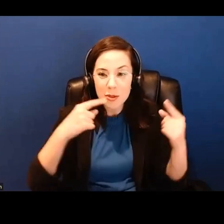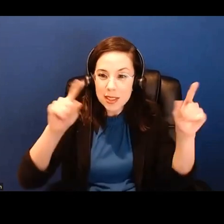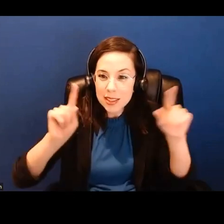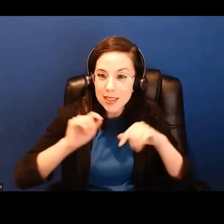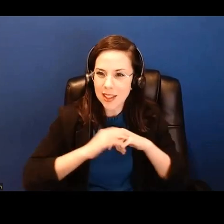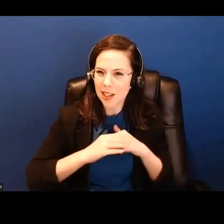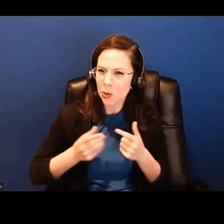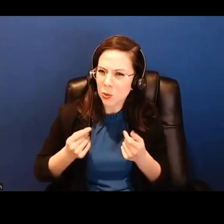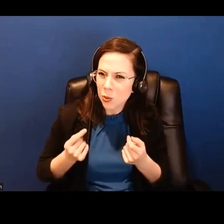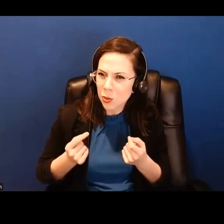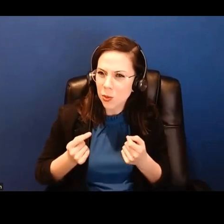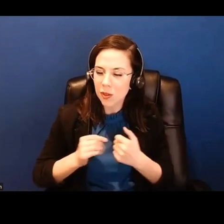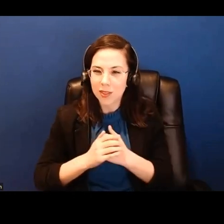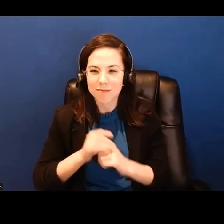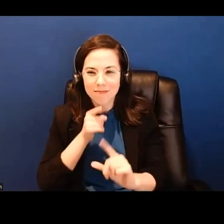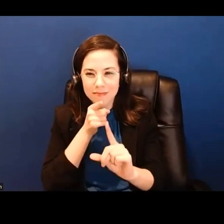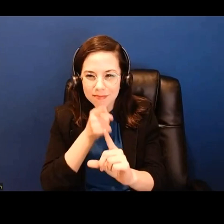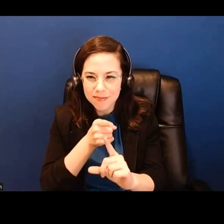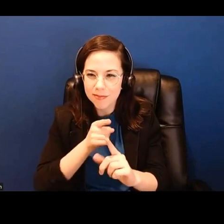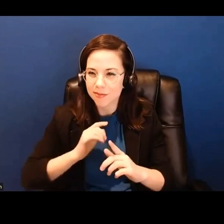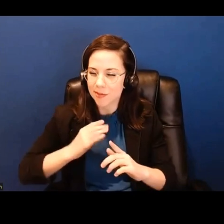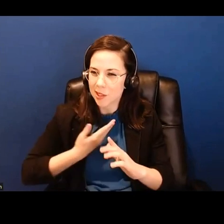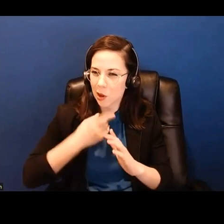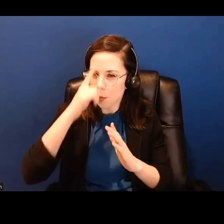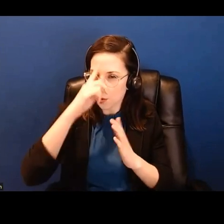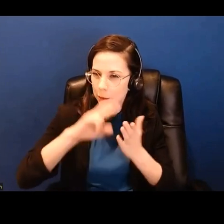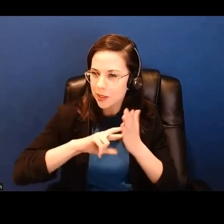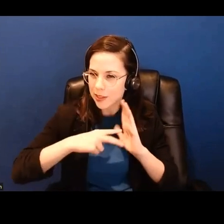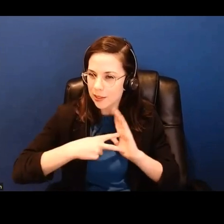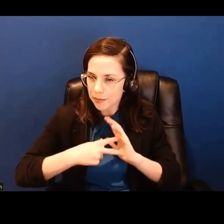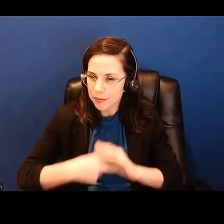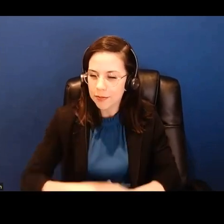do. But really, it's about addressing the purpose. And